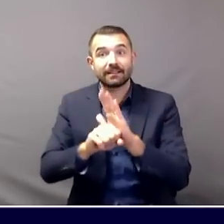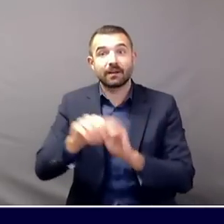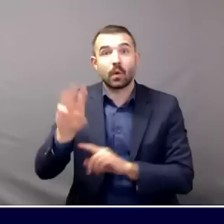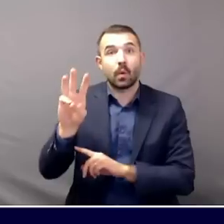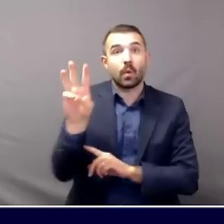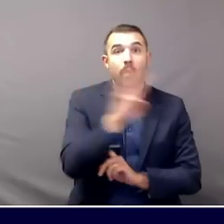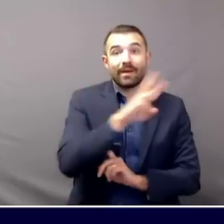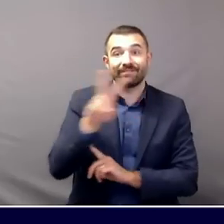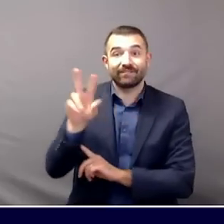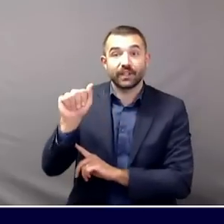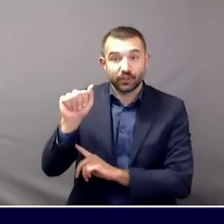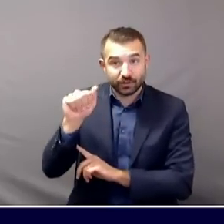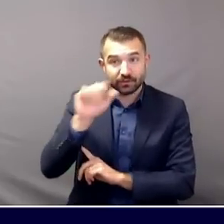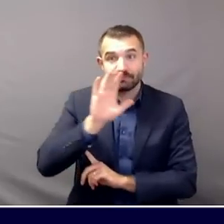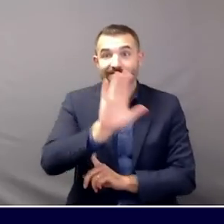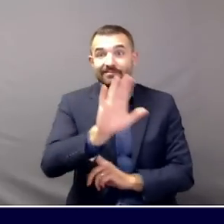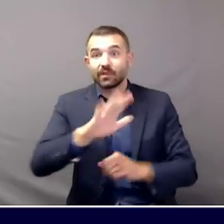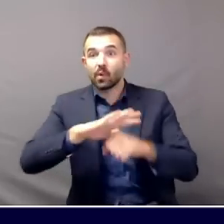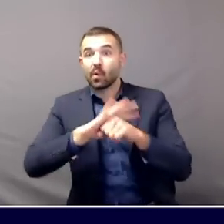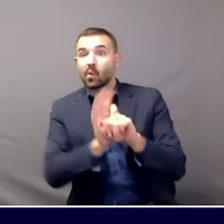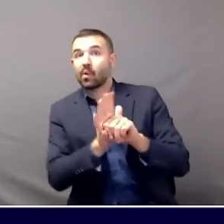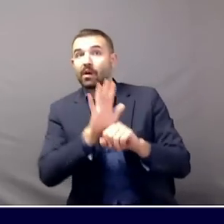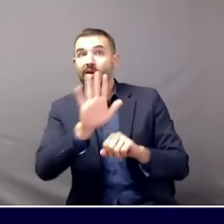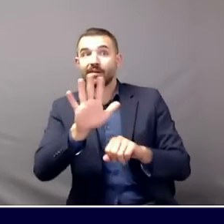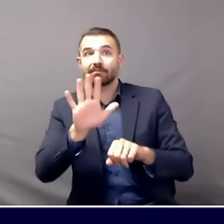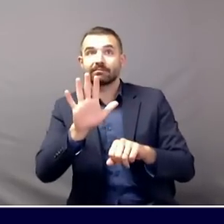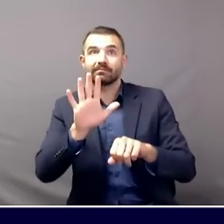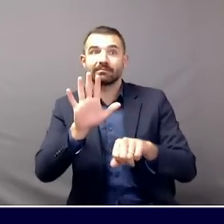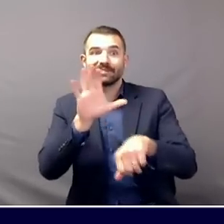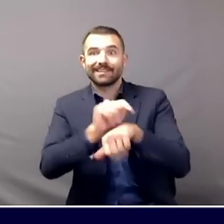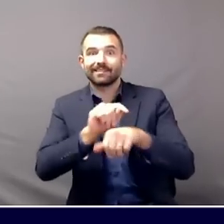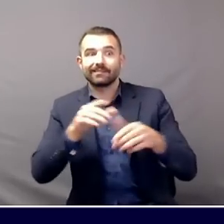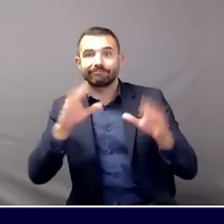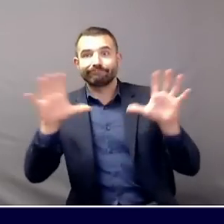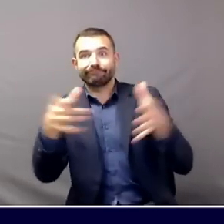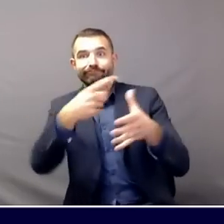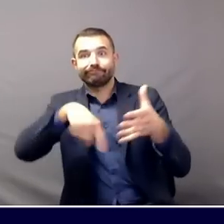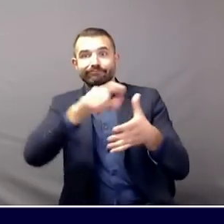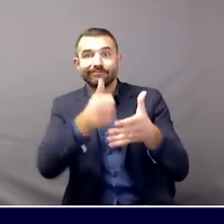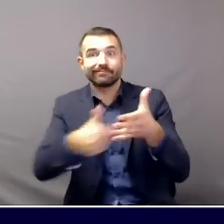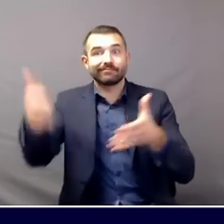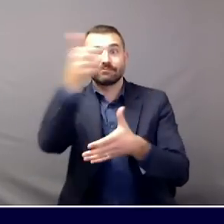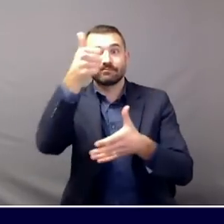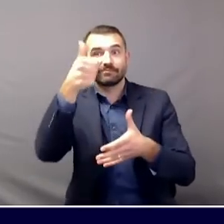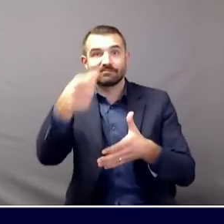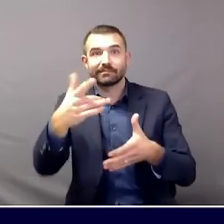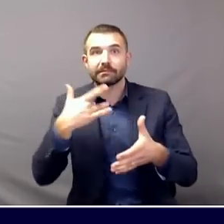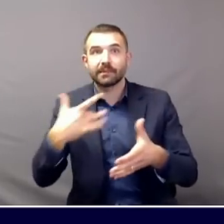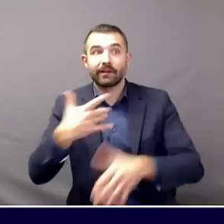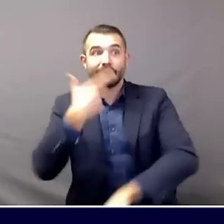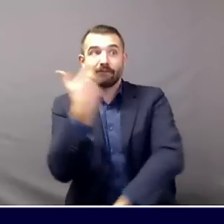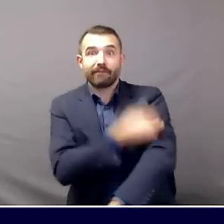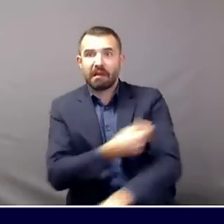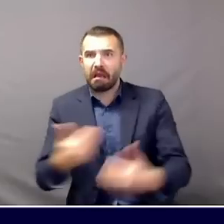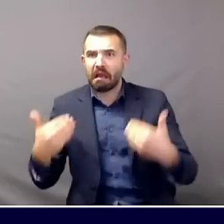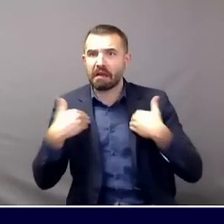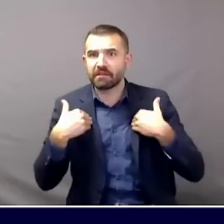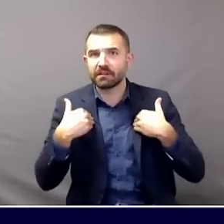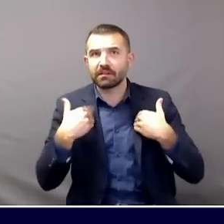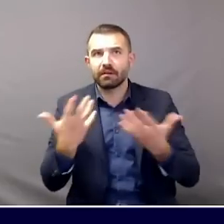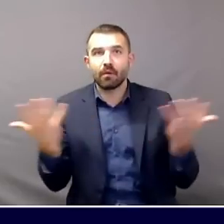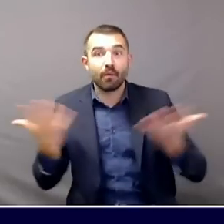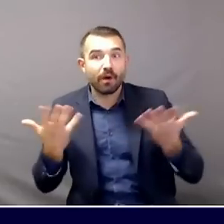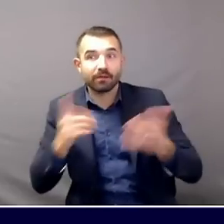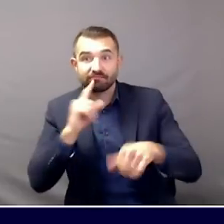said, quote, "We believe we have a vaccine in our hands today, and it's called masks and physical